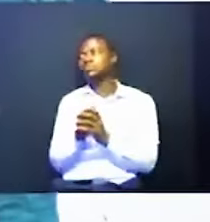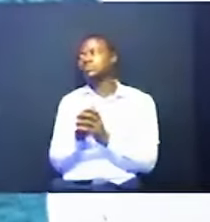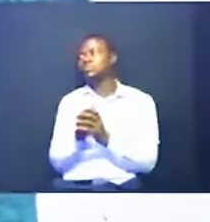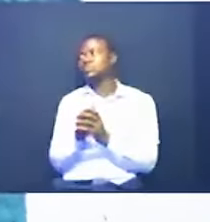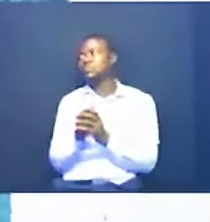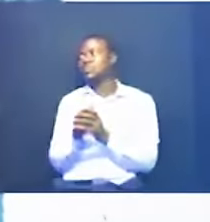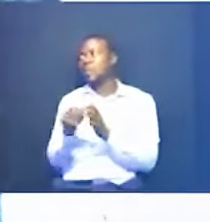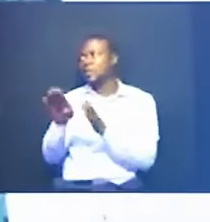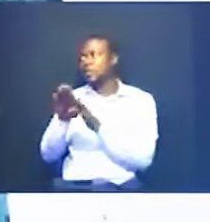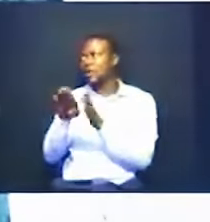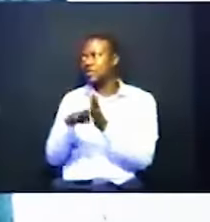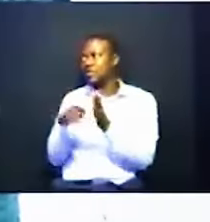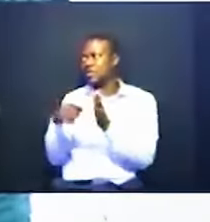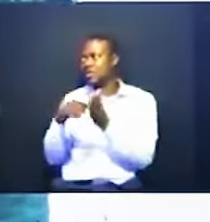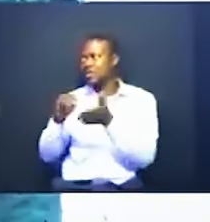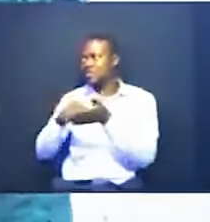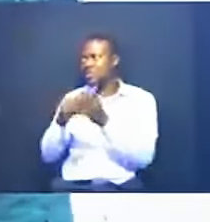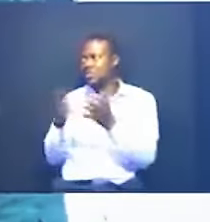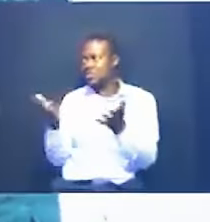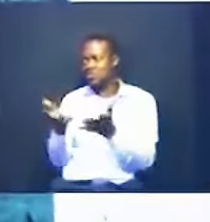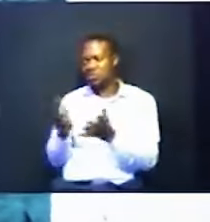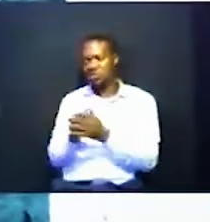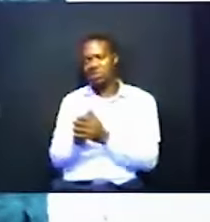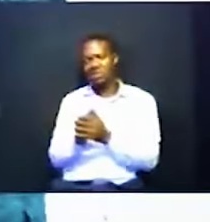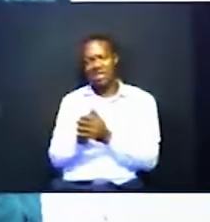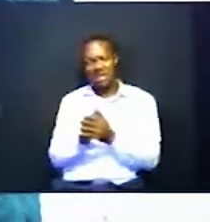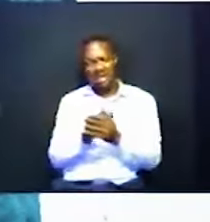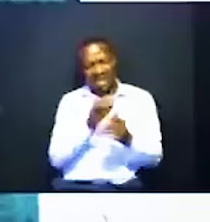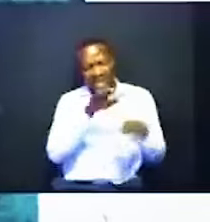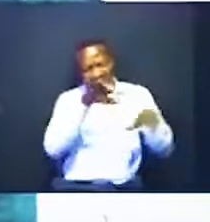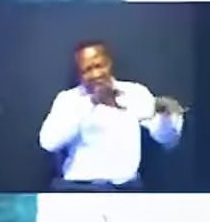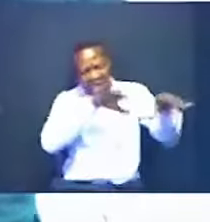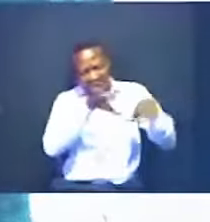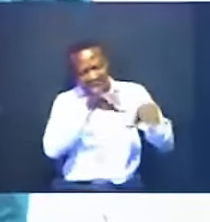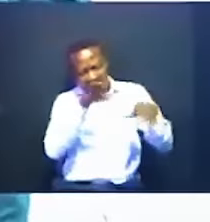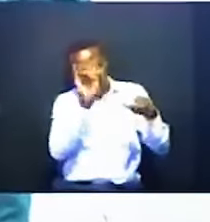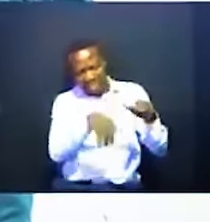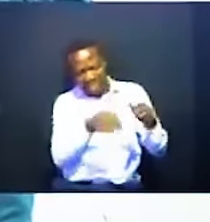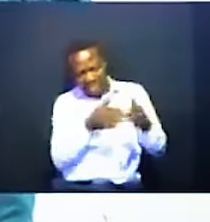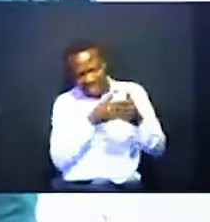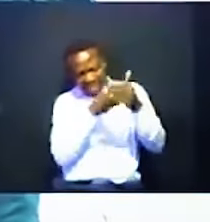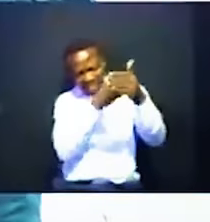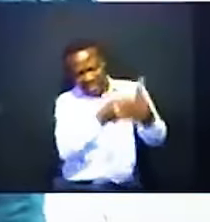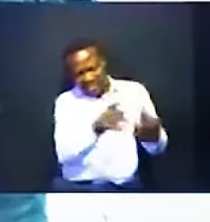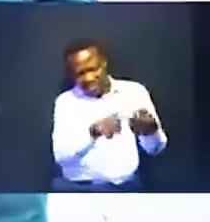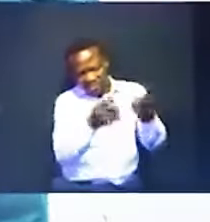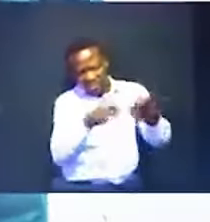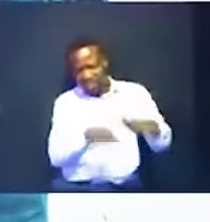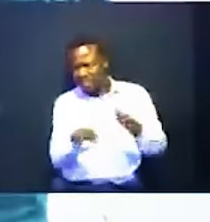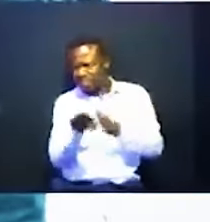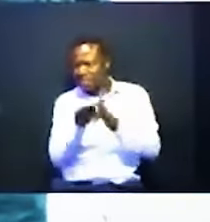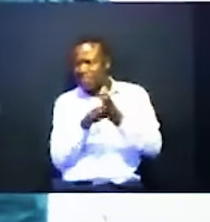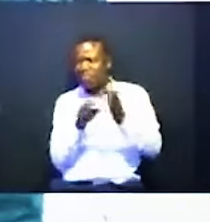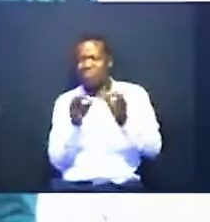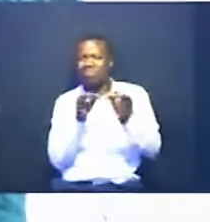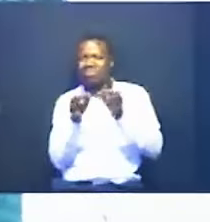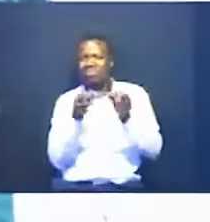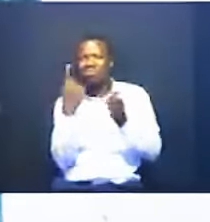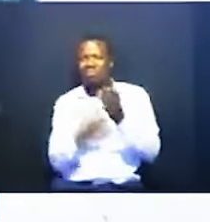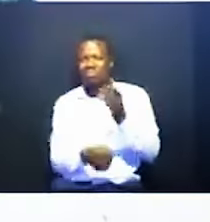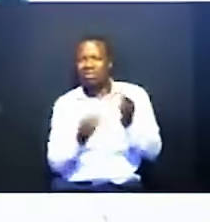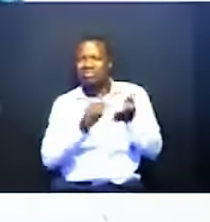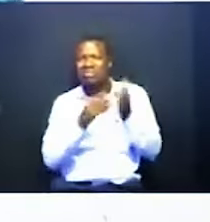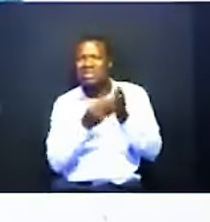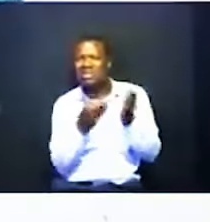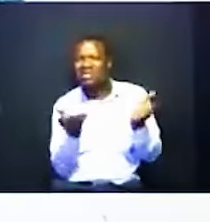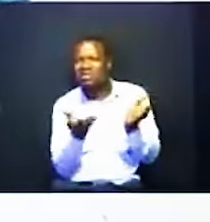does the scripture mean by us that leads to death? Na se chrono eka se enwuma ekwa owuo mu ho a se ne sen. What does